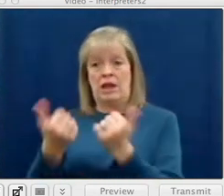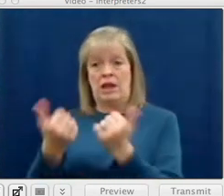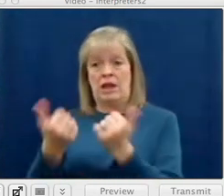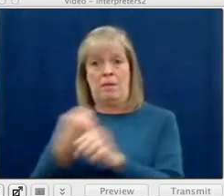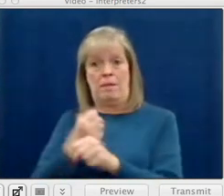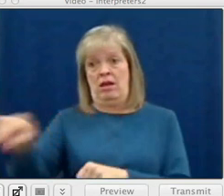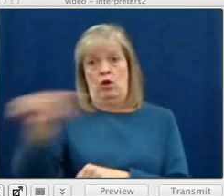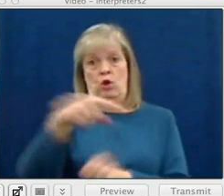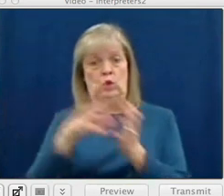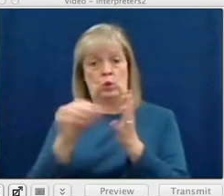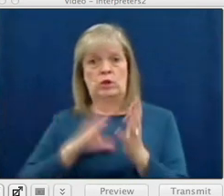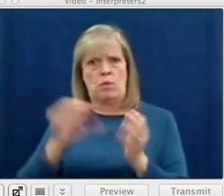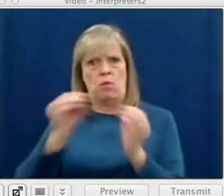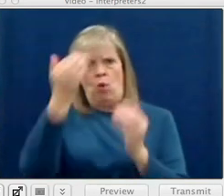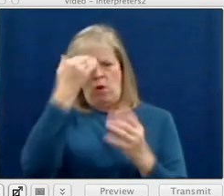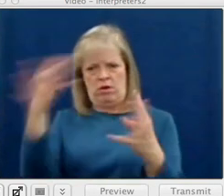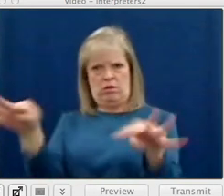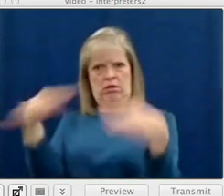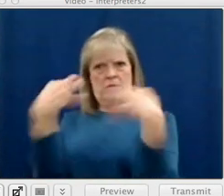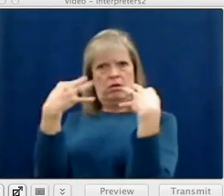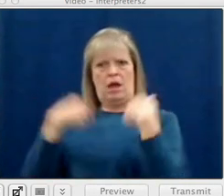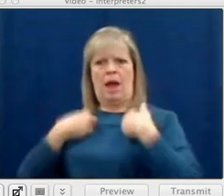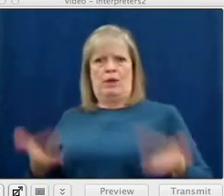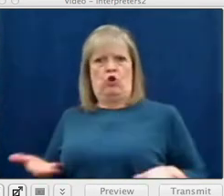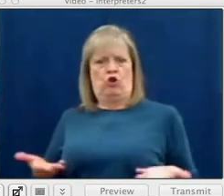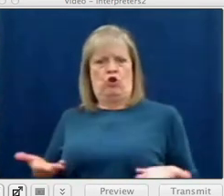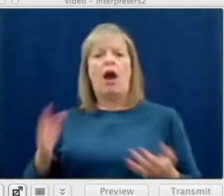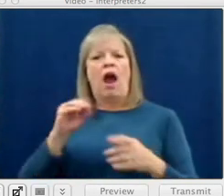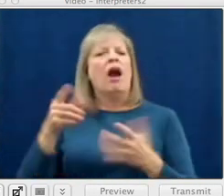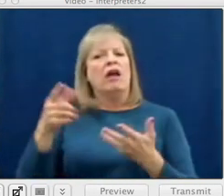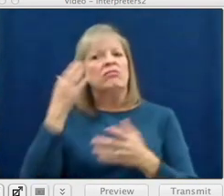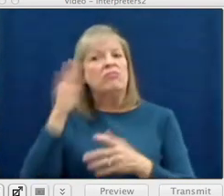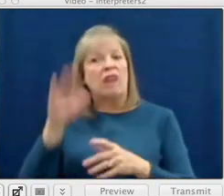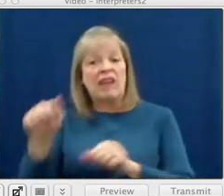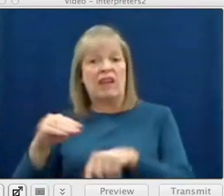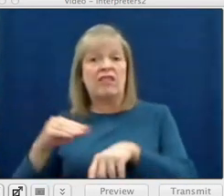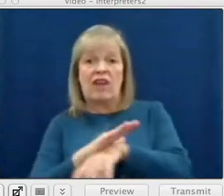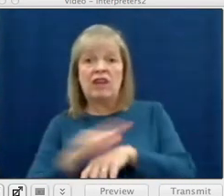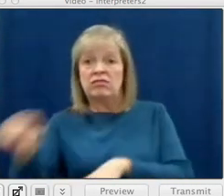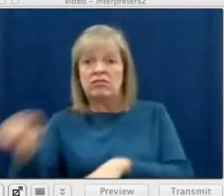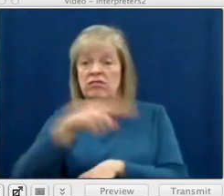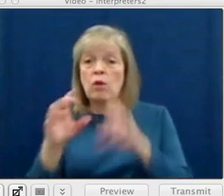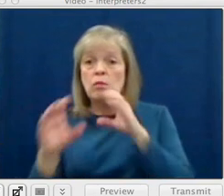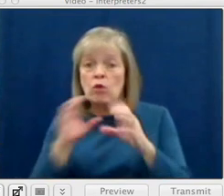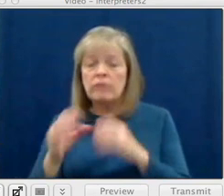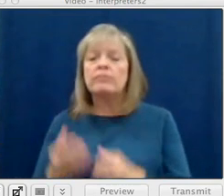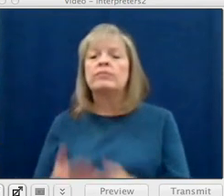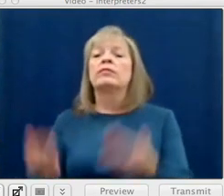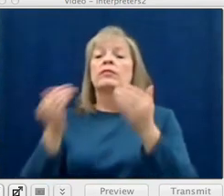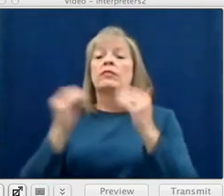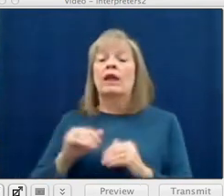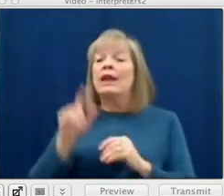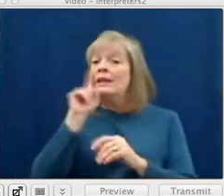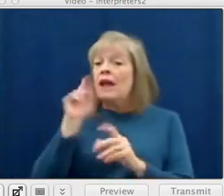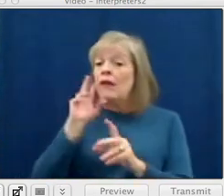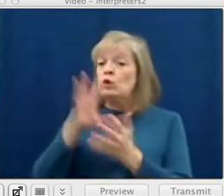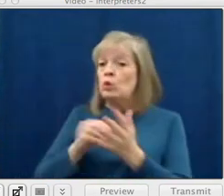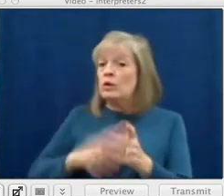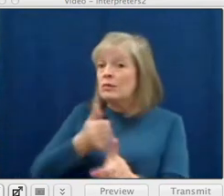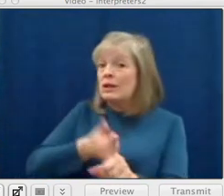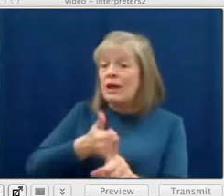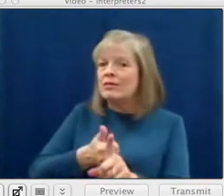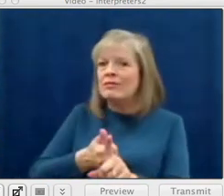communication. The deaf student is not given full access to all comments made around him in real time. Okay,